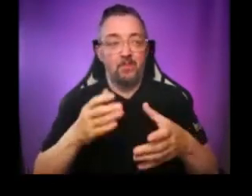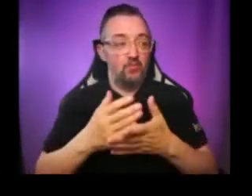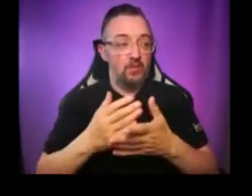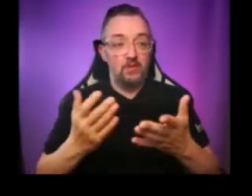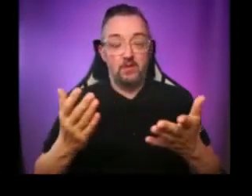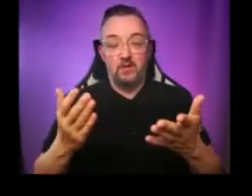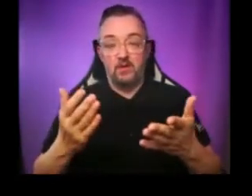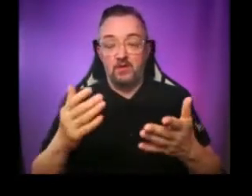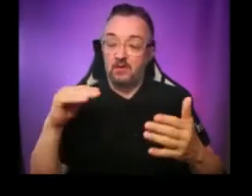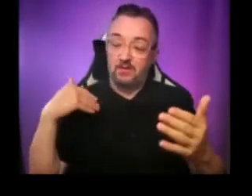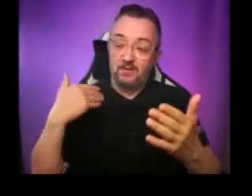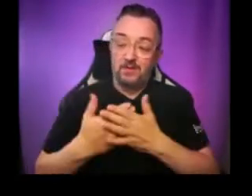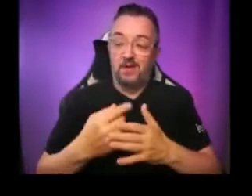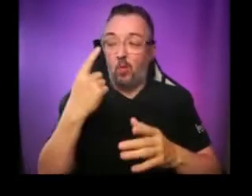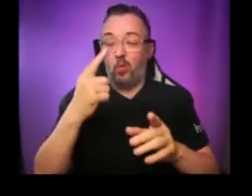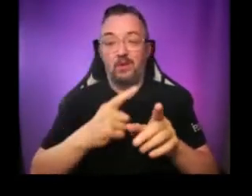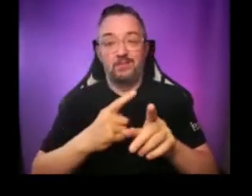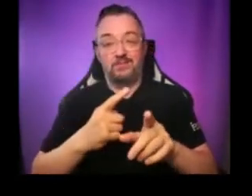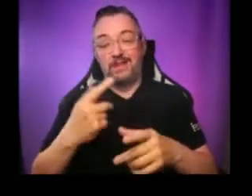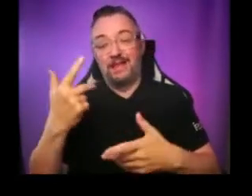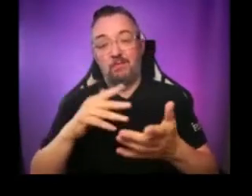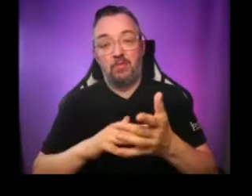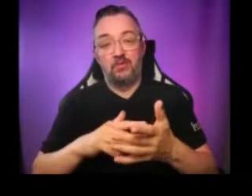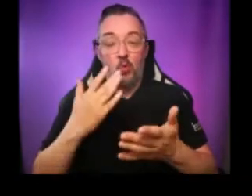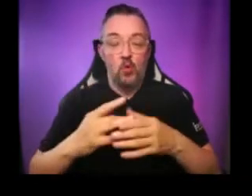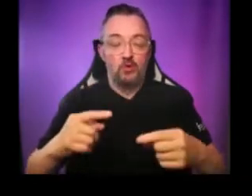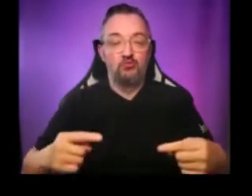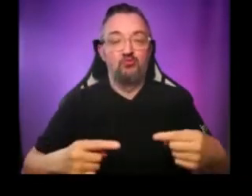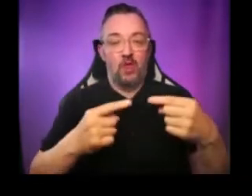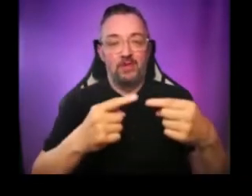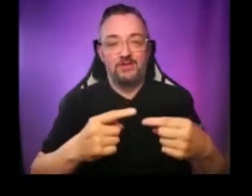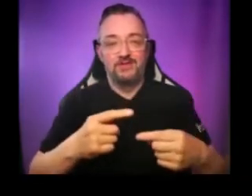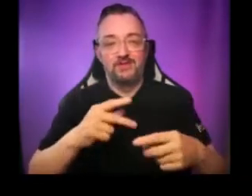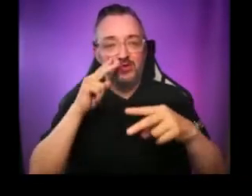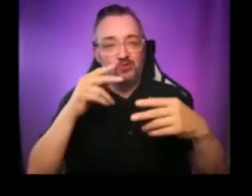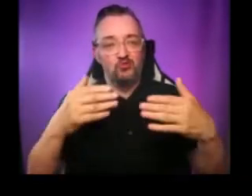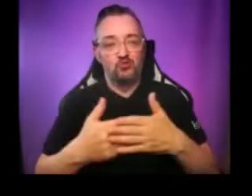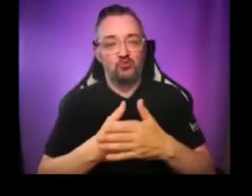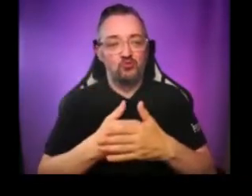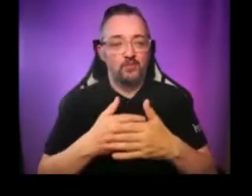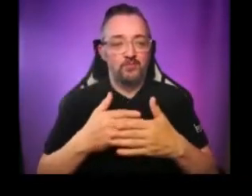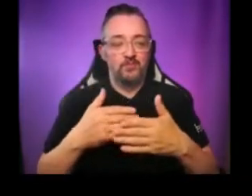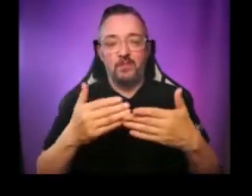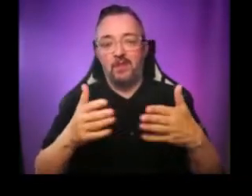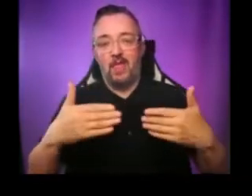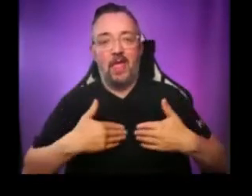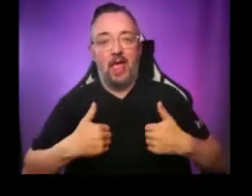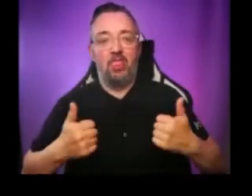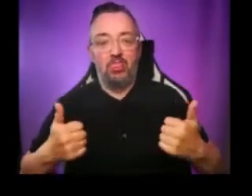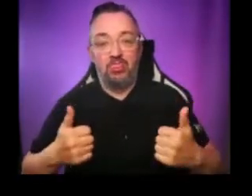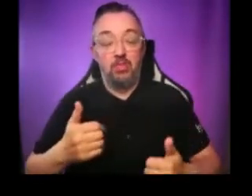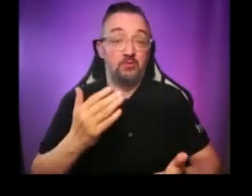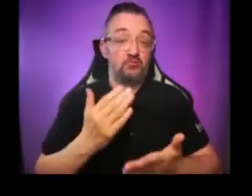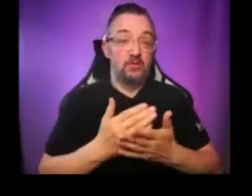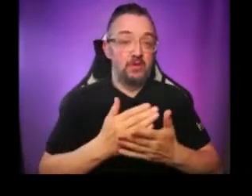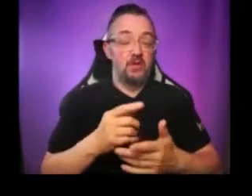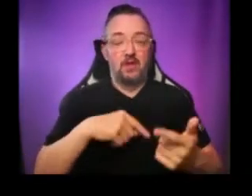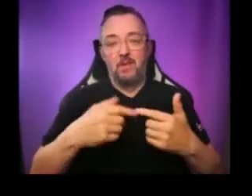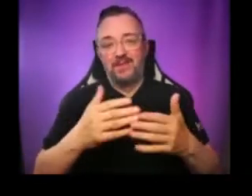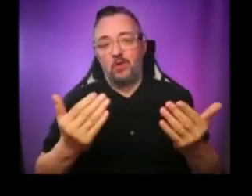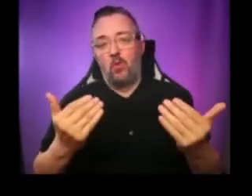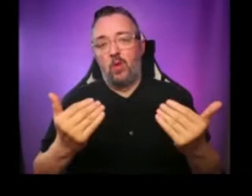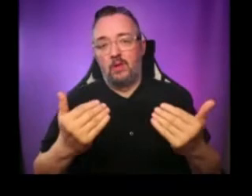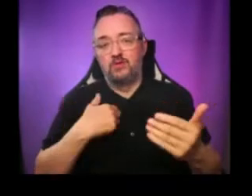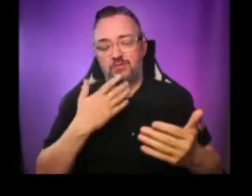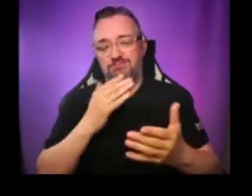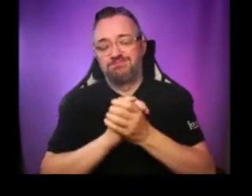reasons, quite a challenging year to join an organisation and to look at new public health initiatives, but we really couldn't have been welcomed more warmly, and we're so very